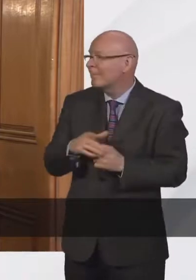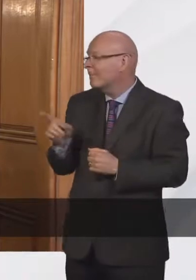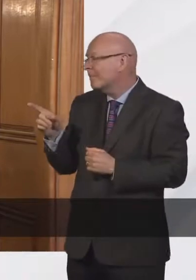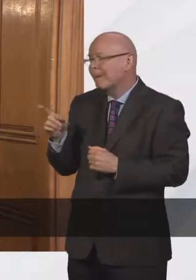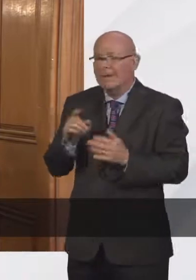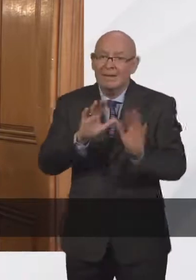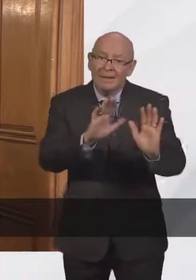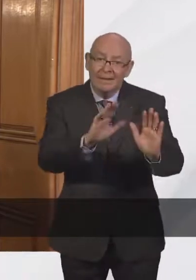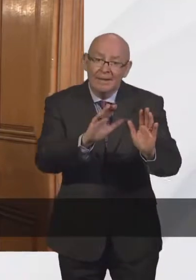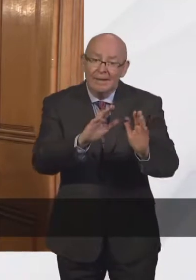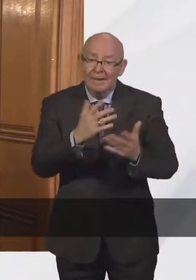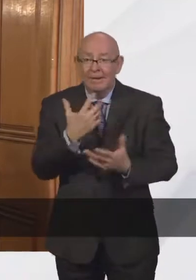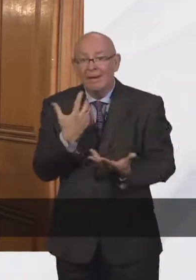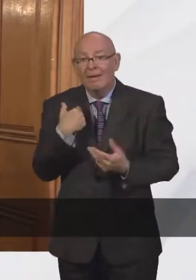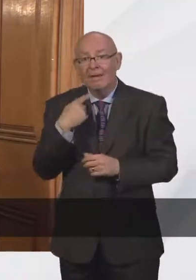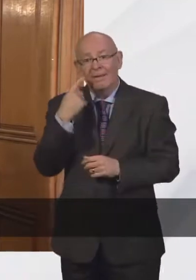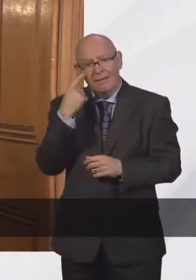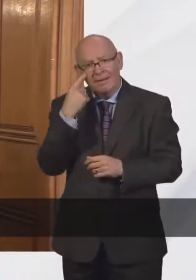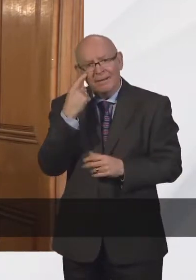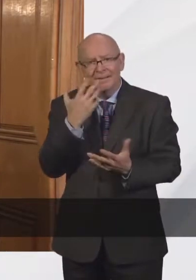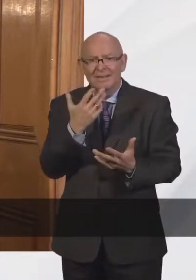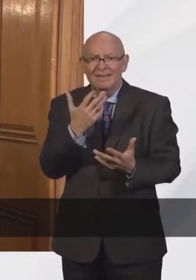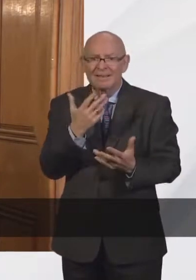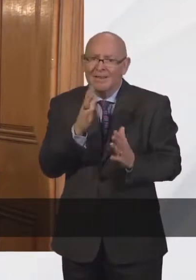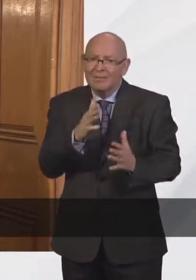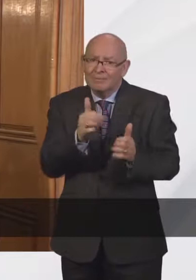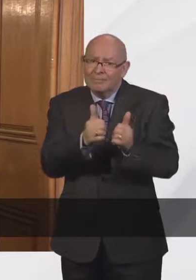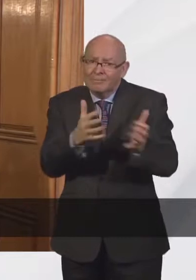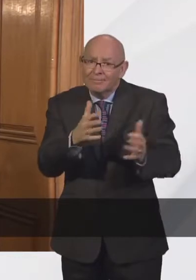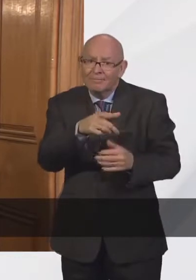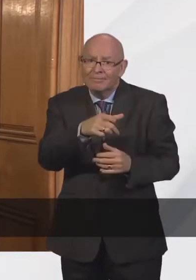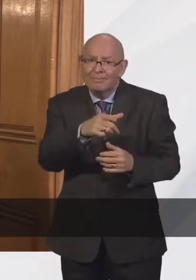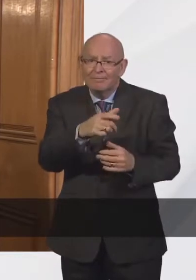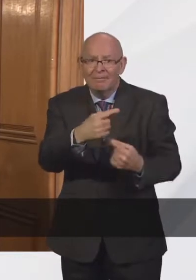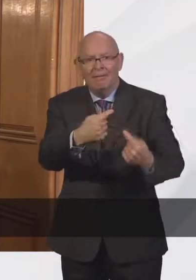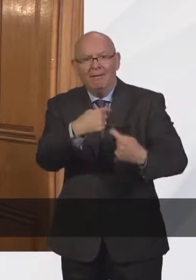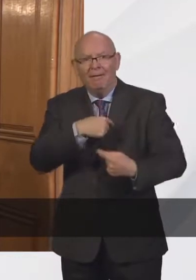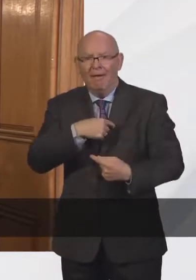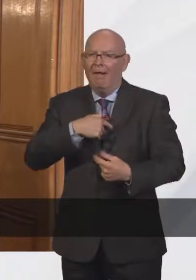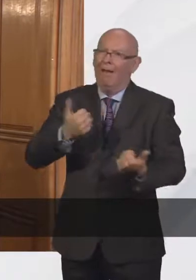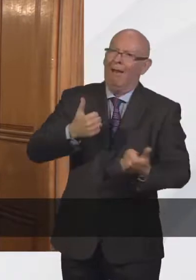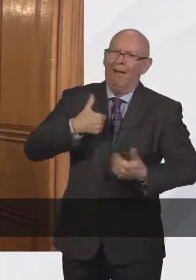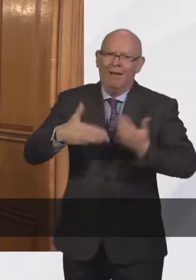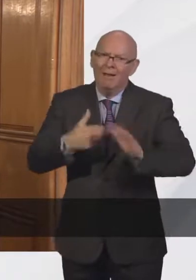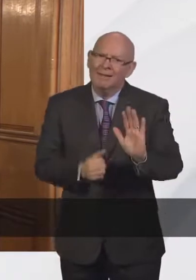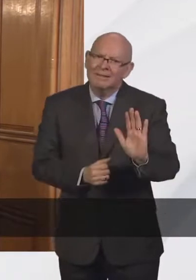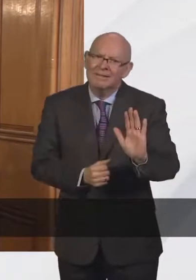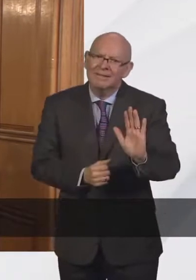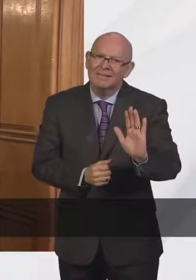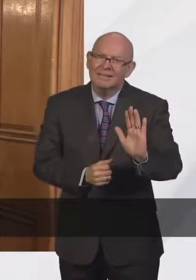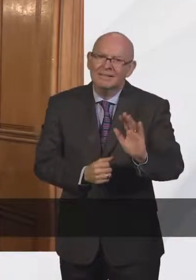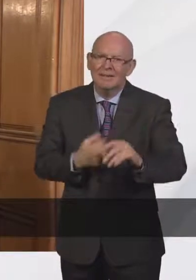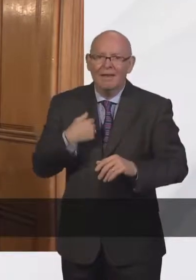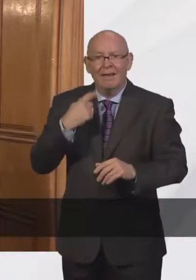absolutely ruthlessly even-handed in the way that I've set this out. There is progress that we are making, important